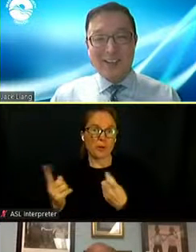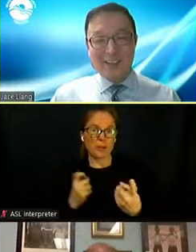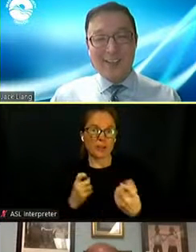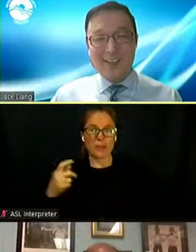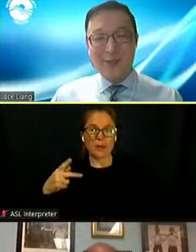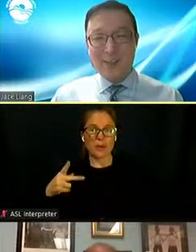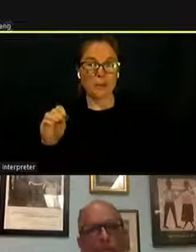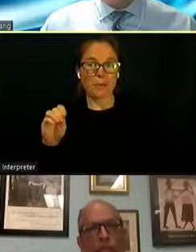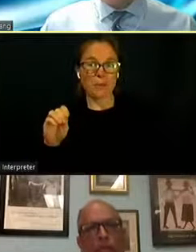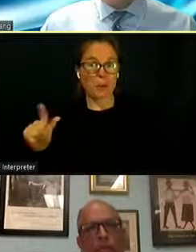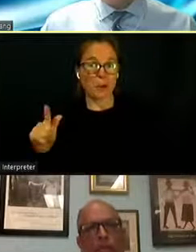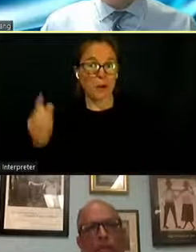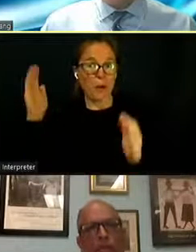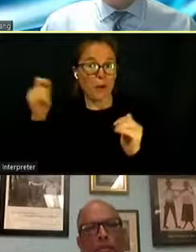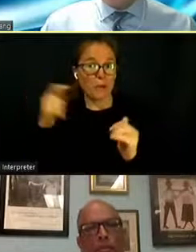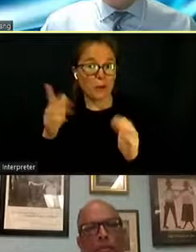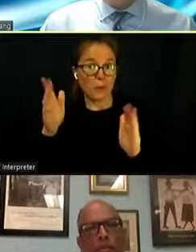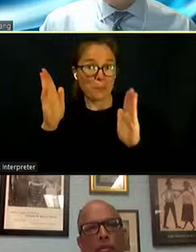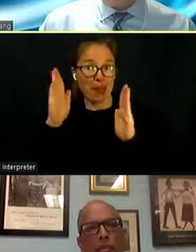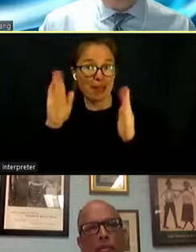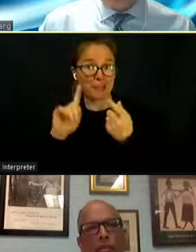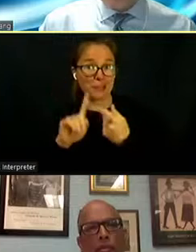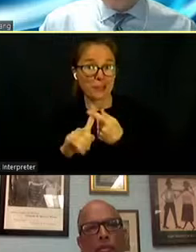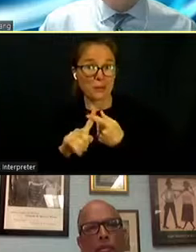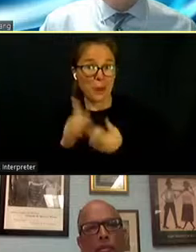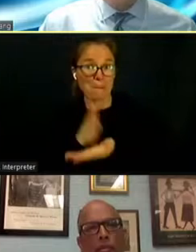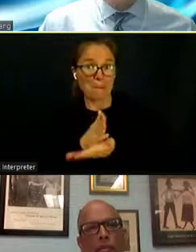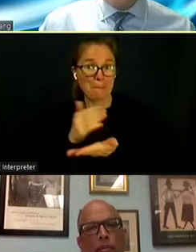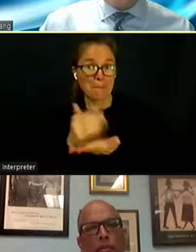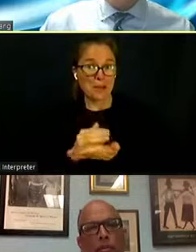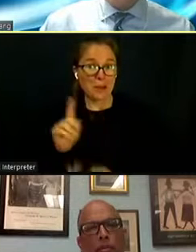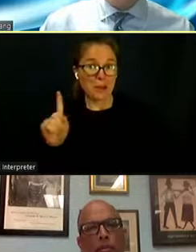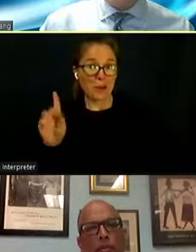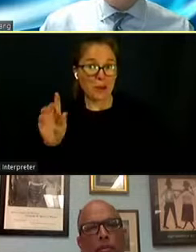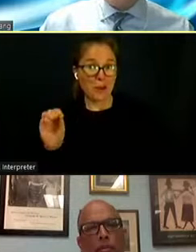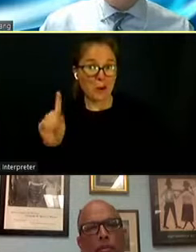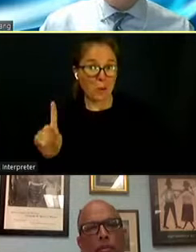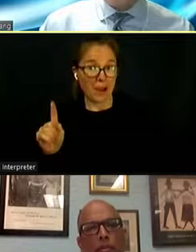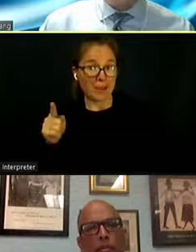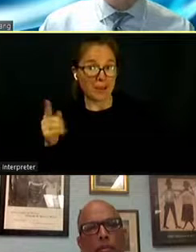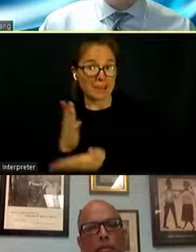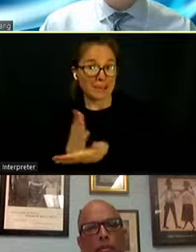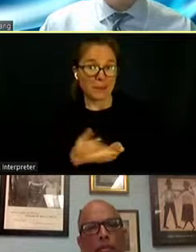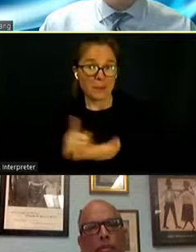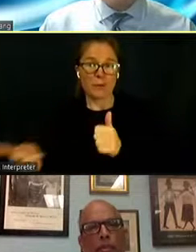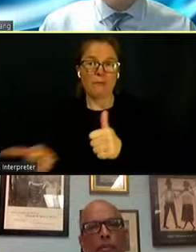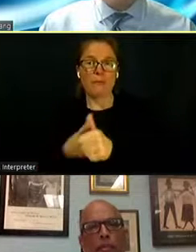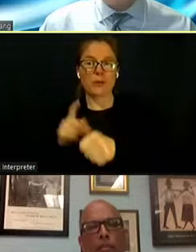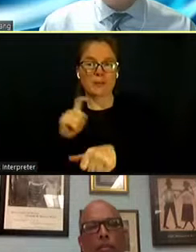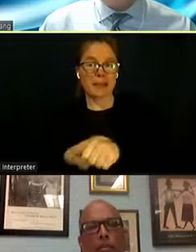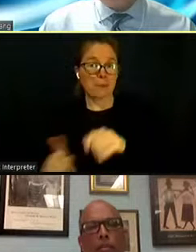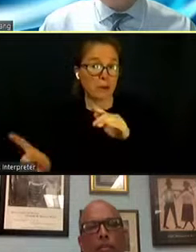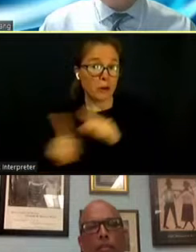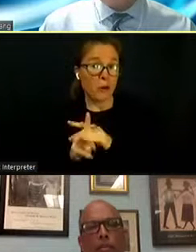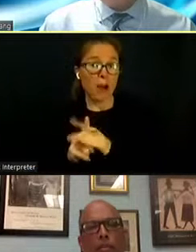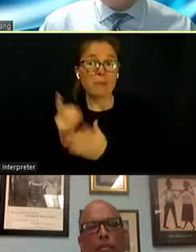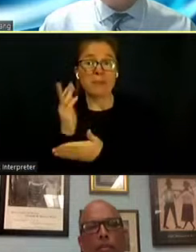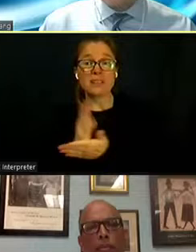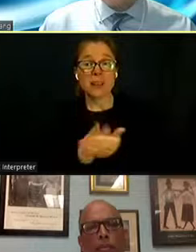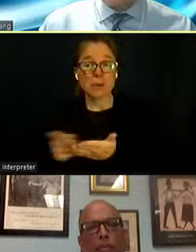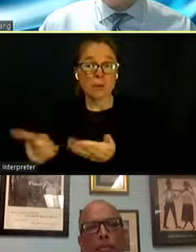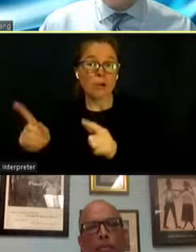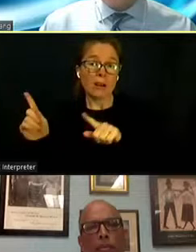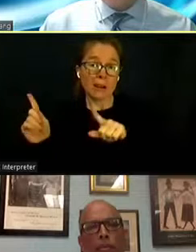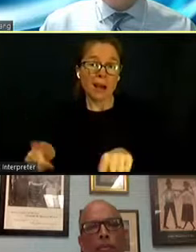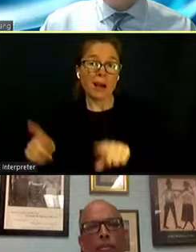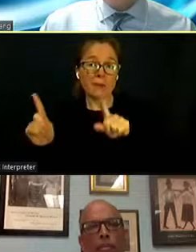our county's Budget 101, whether if you're a first-time attendee of this part of the presentation or you have been a repeat attendee from last